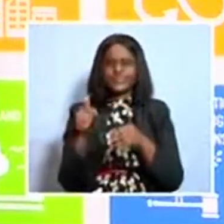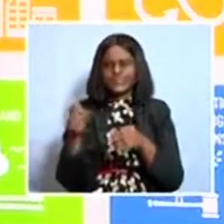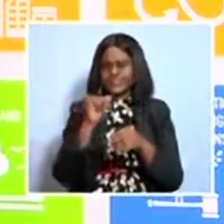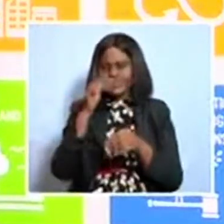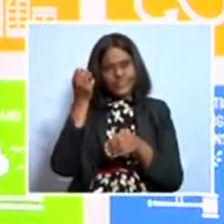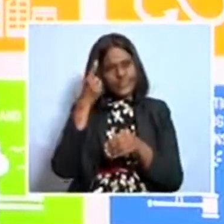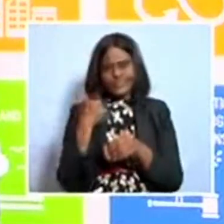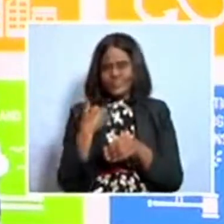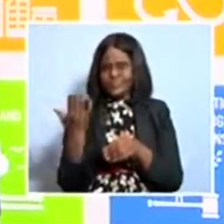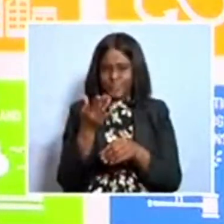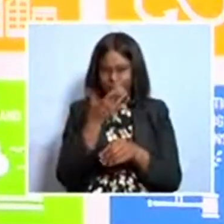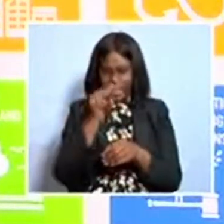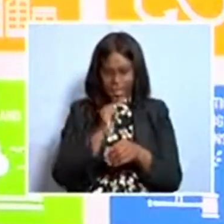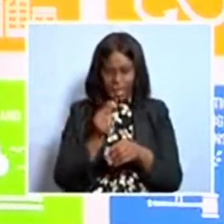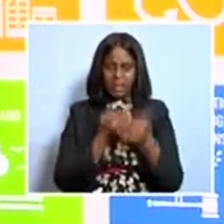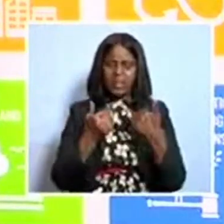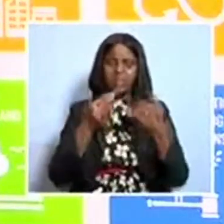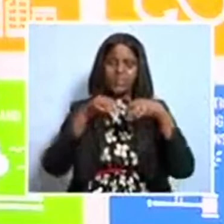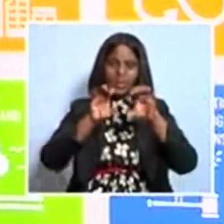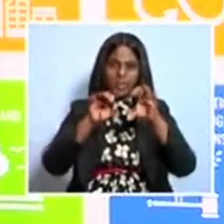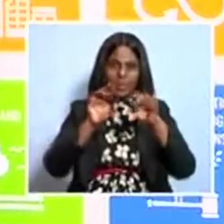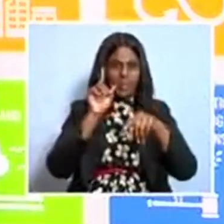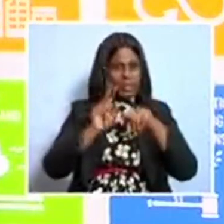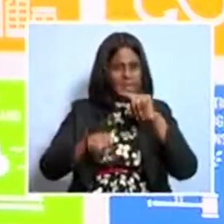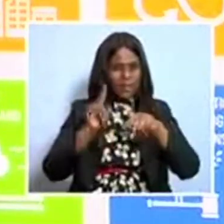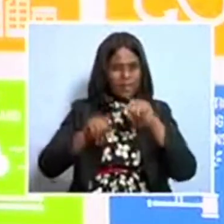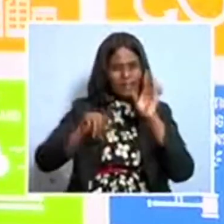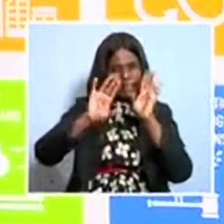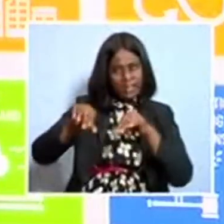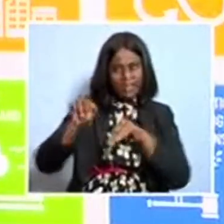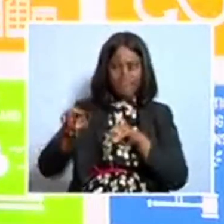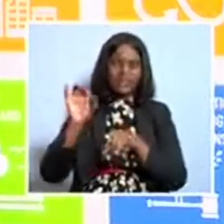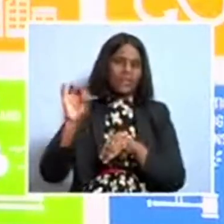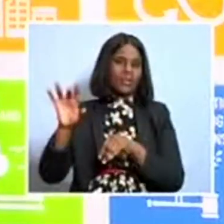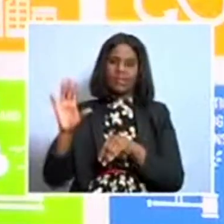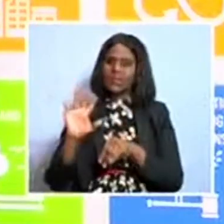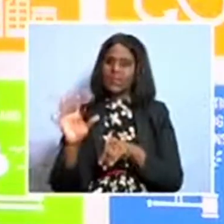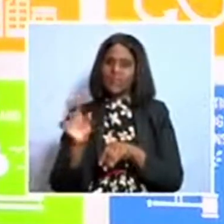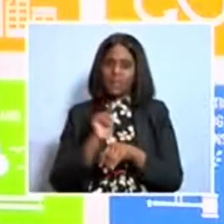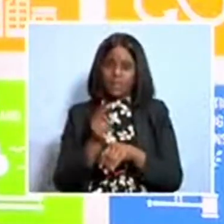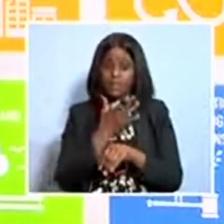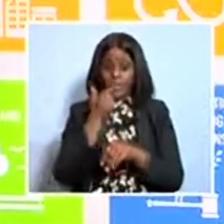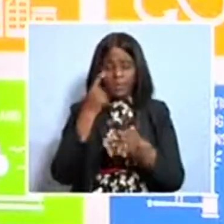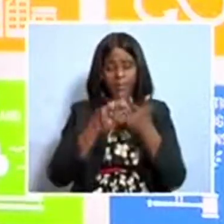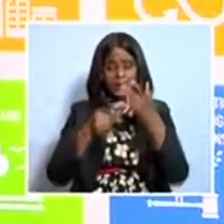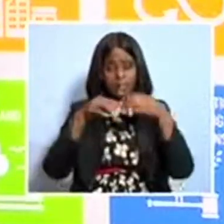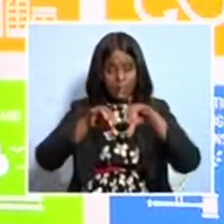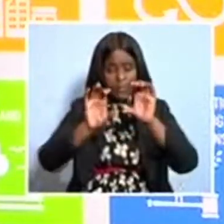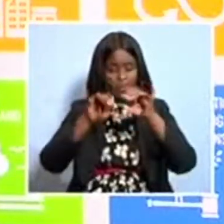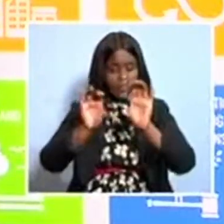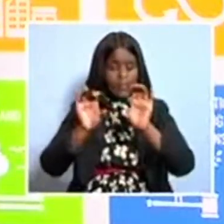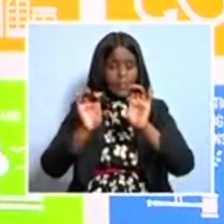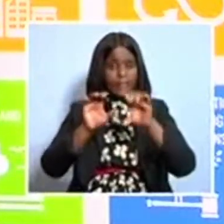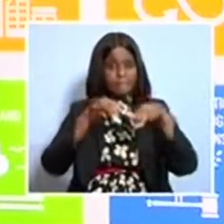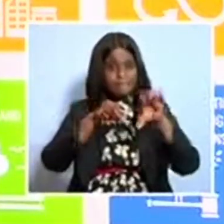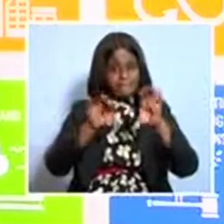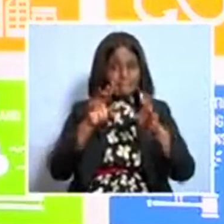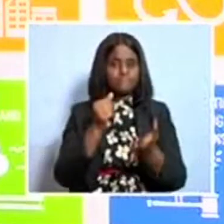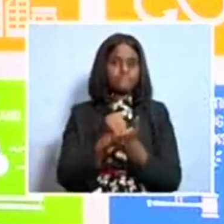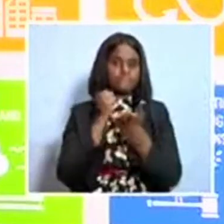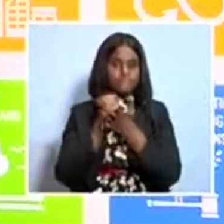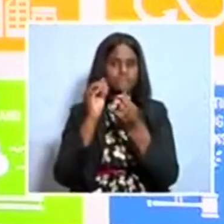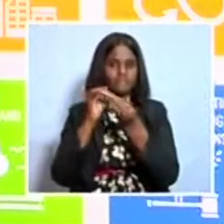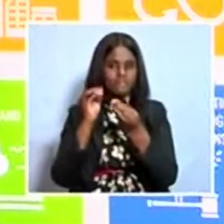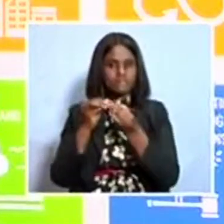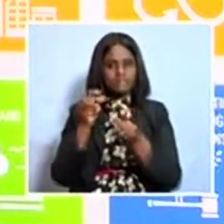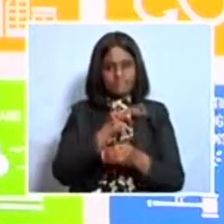understand. But we have to continue. We cannot leave them where they are. We need to continue helping them understand.